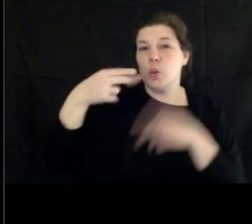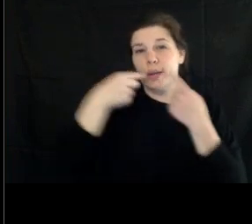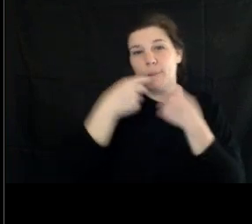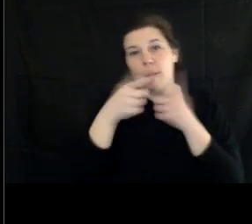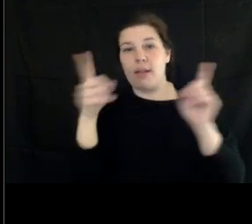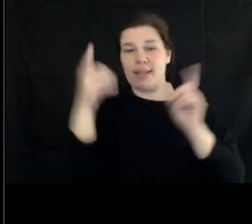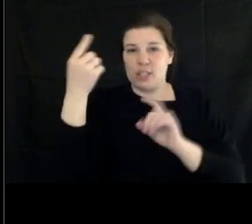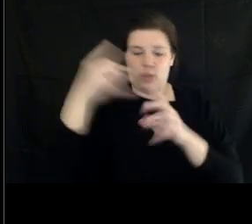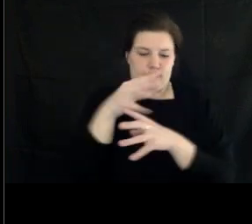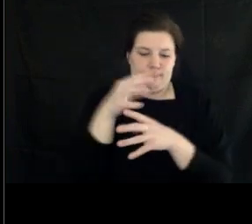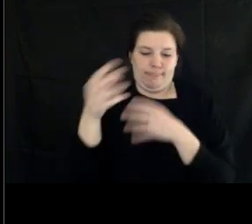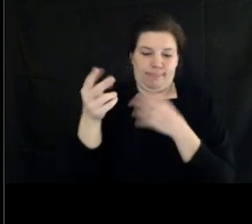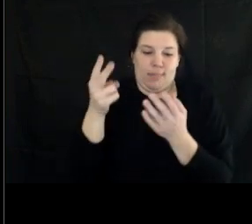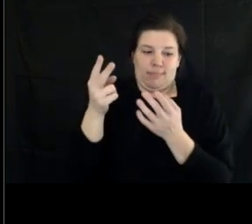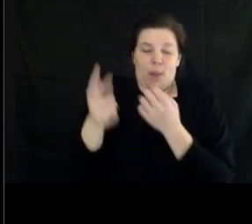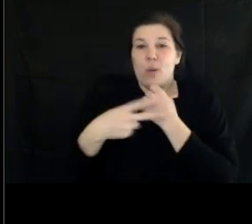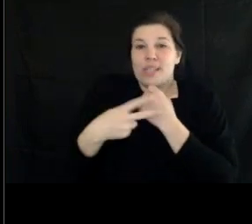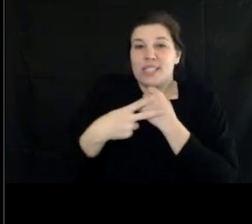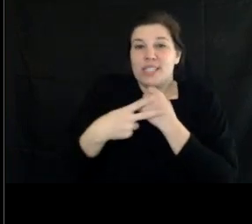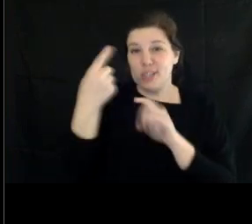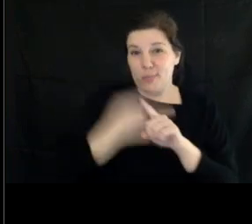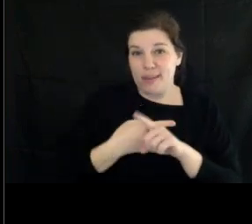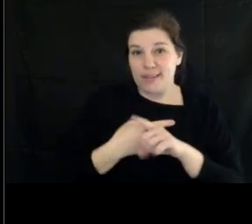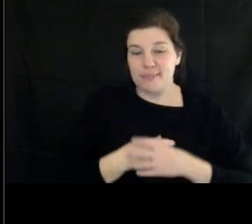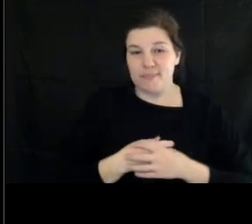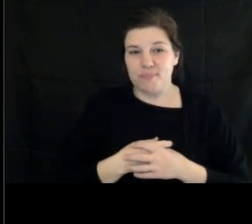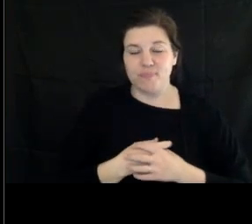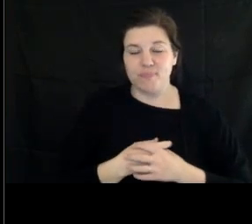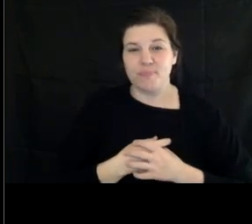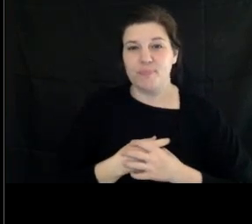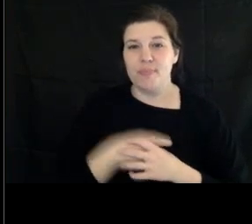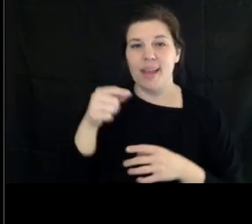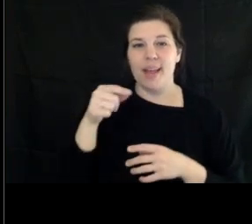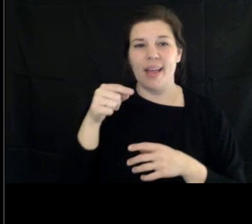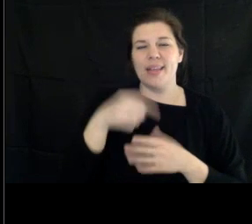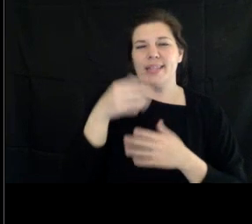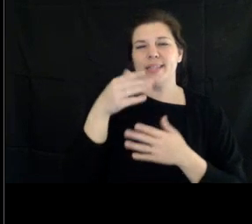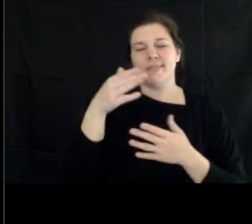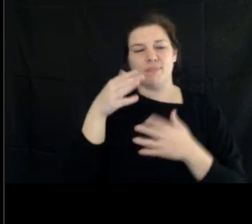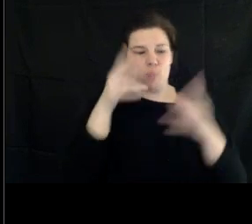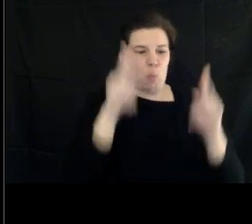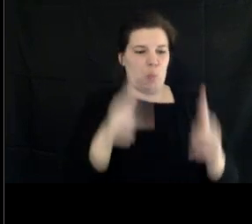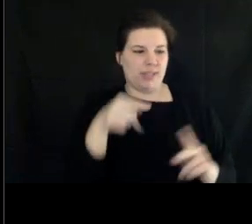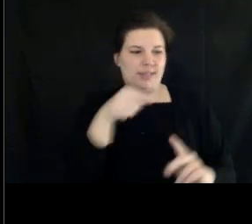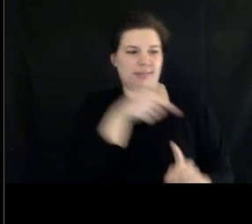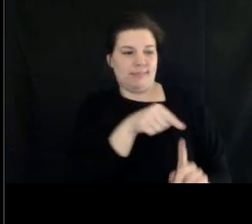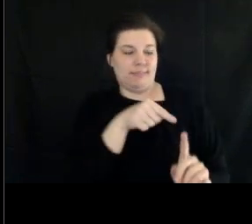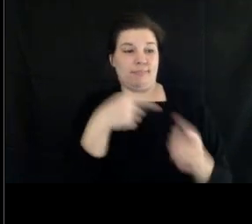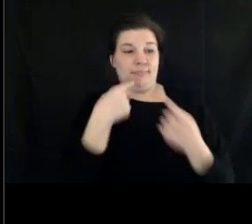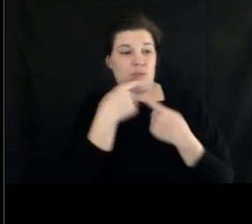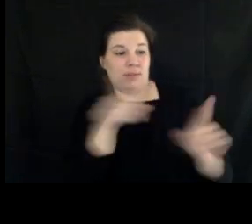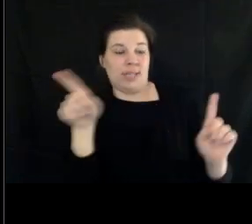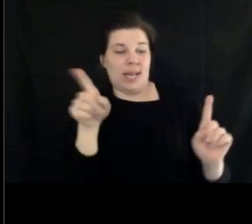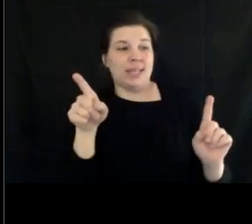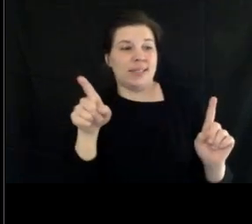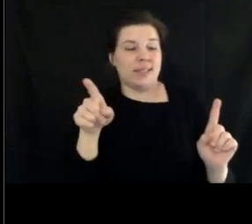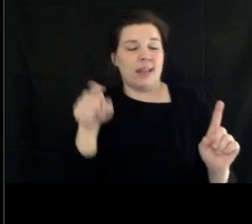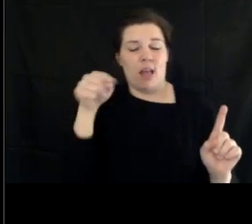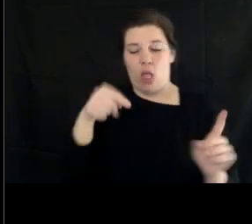received by Barbara Reddy, Chair of the Historic Resources Preservation Board. The proclamation reads, whereas